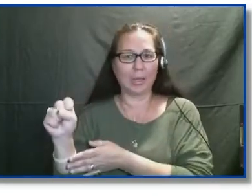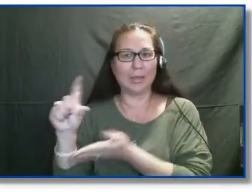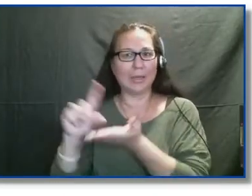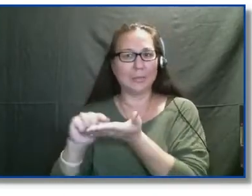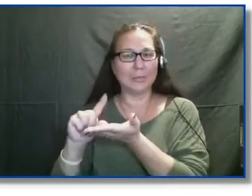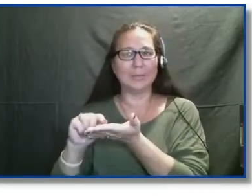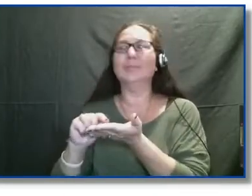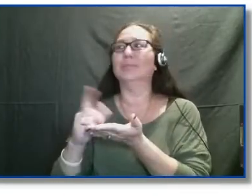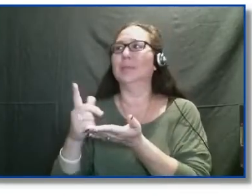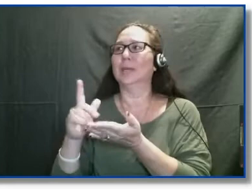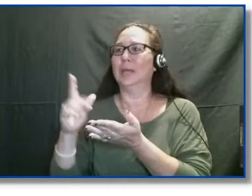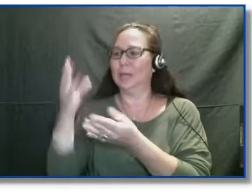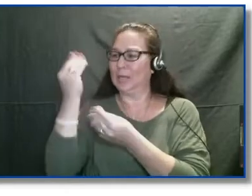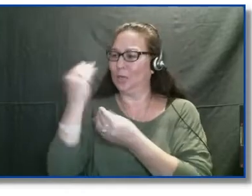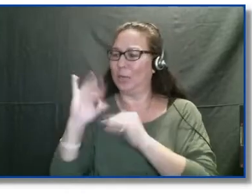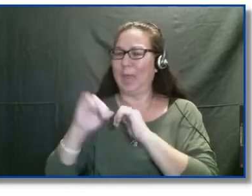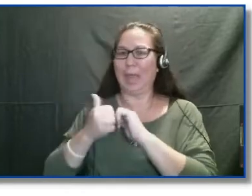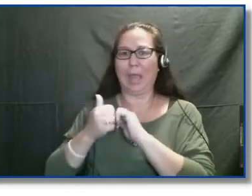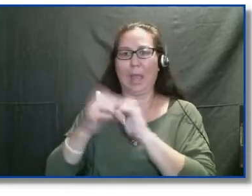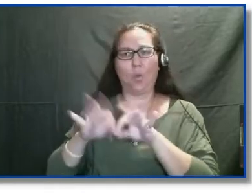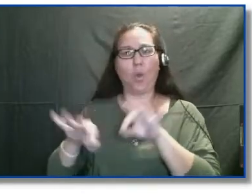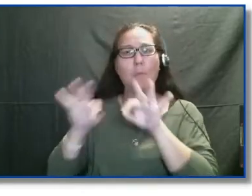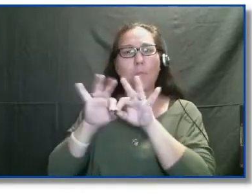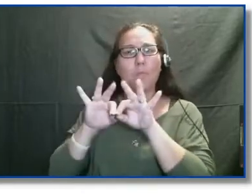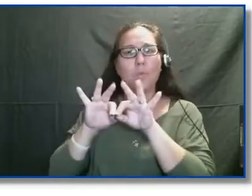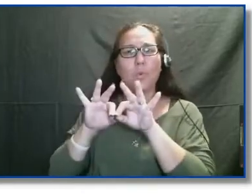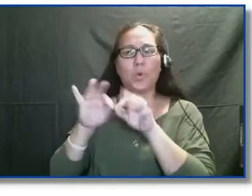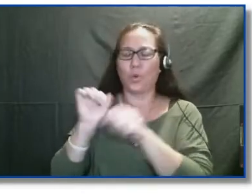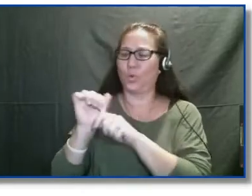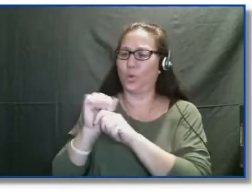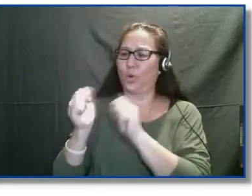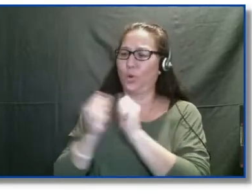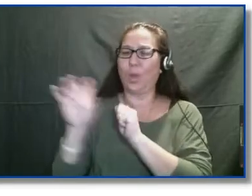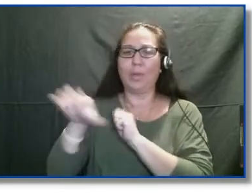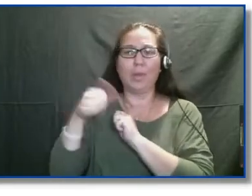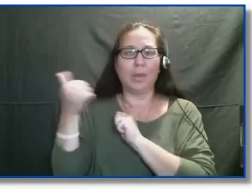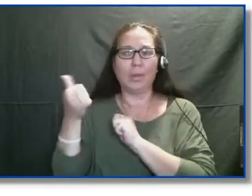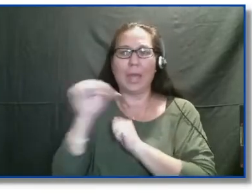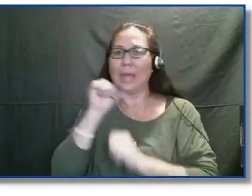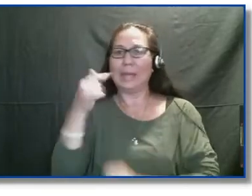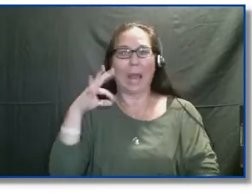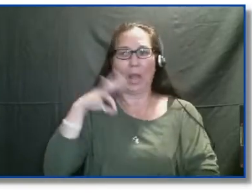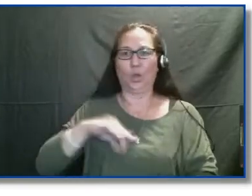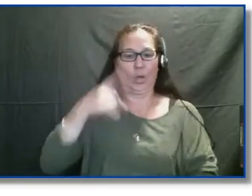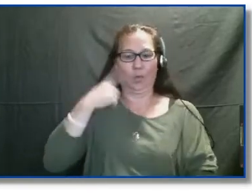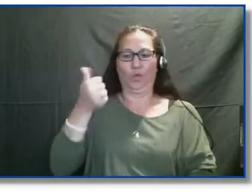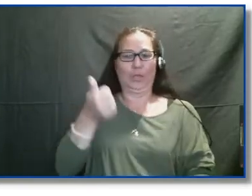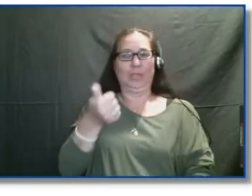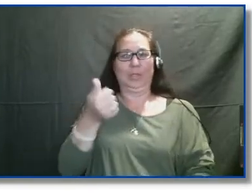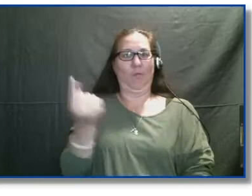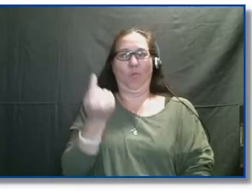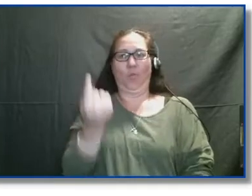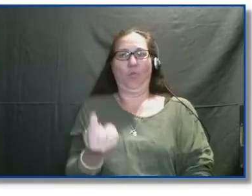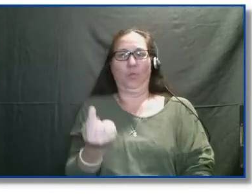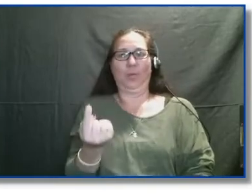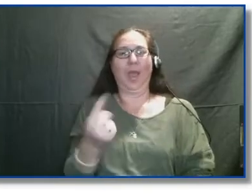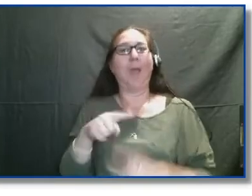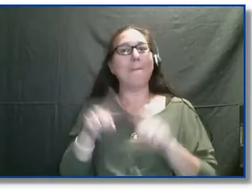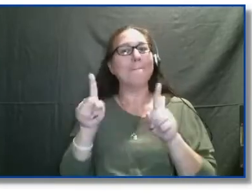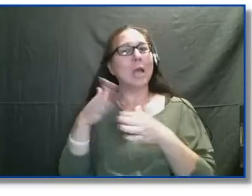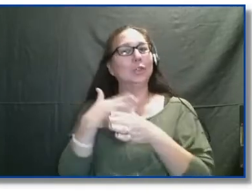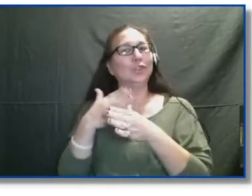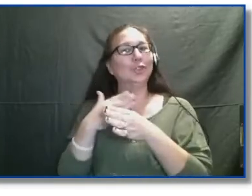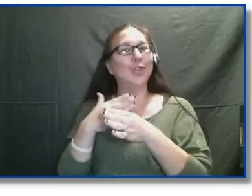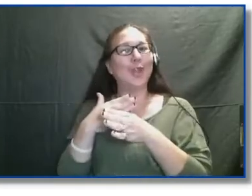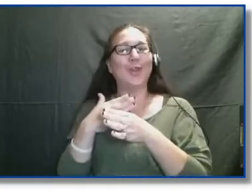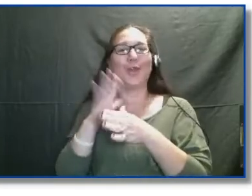how important working with others, not taking the credit for yourself, but sharing it with the many that work with